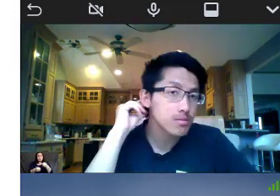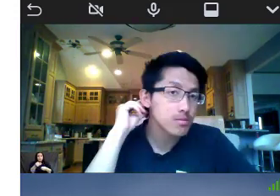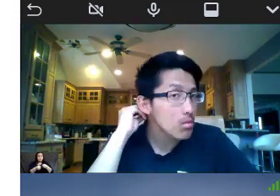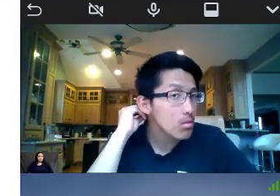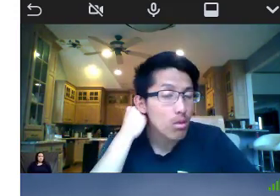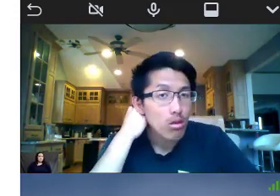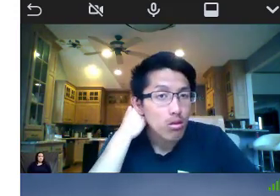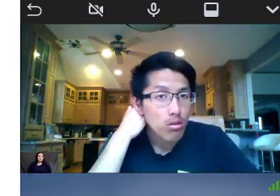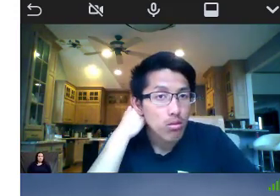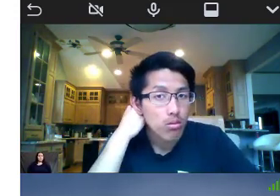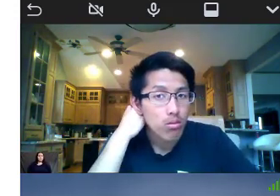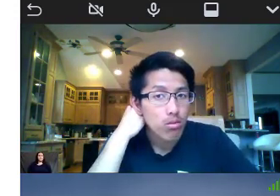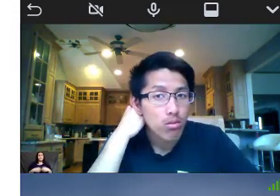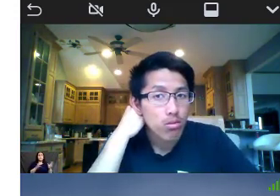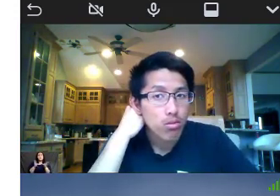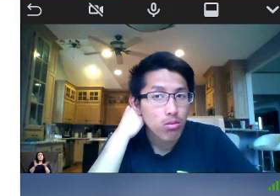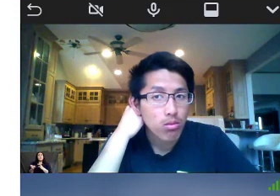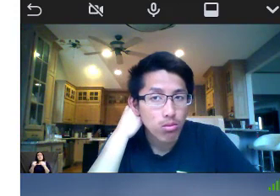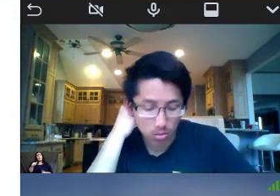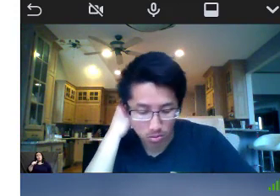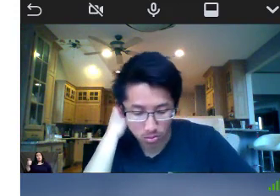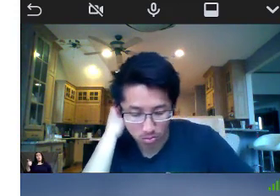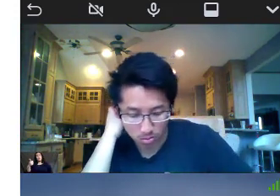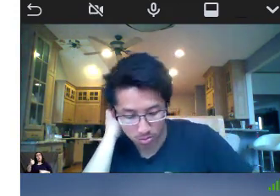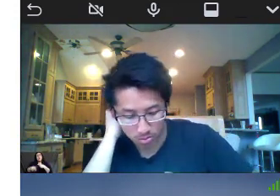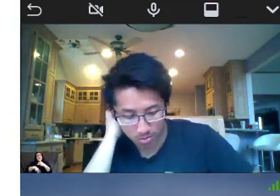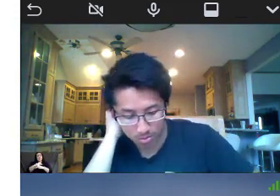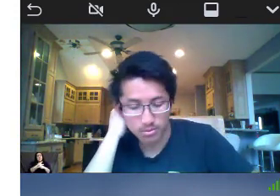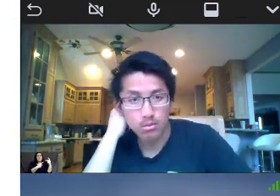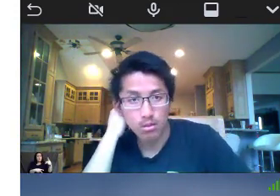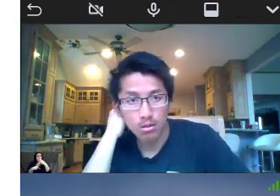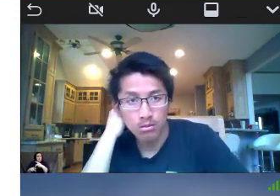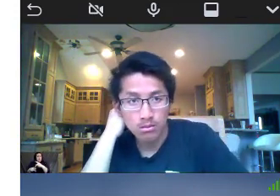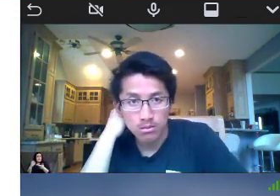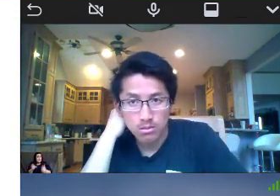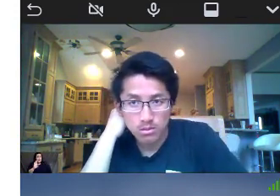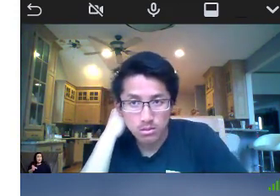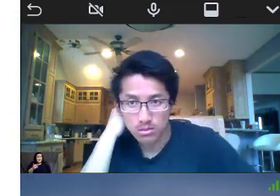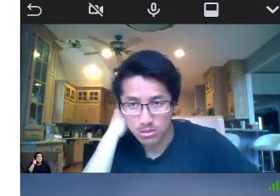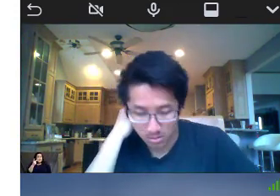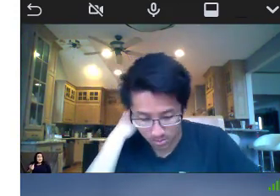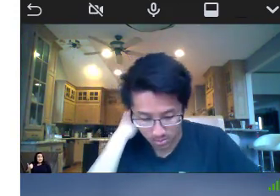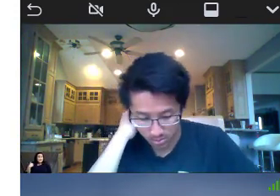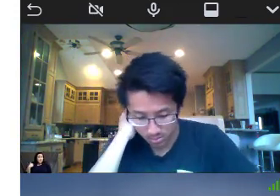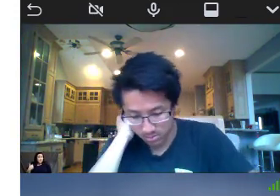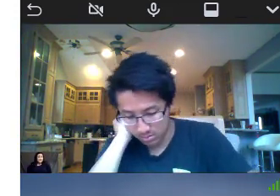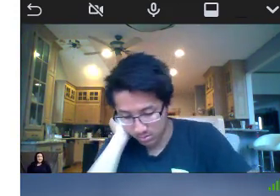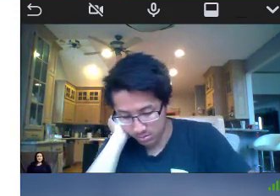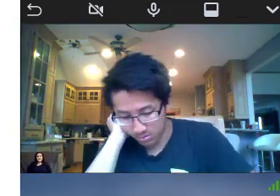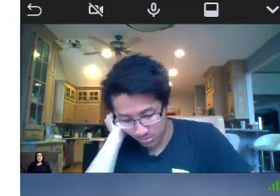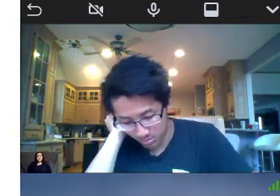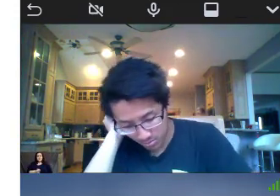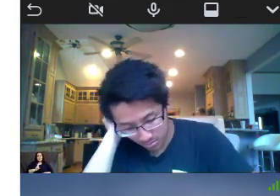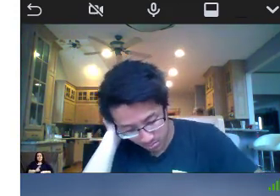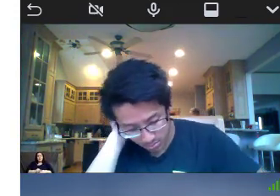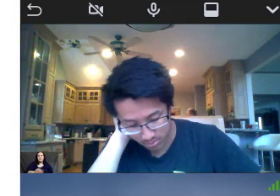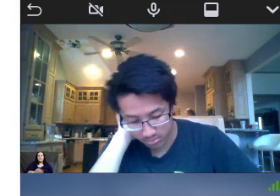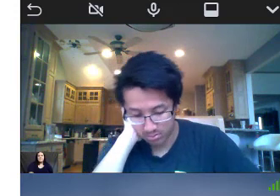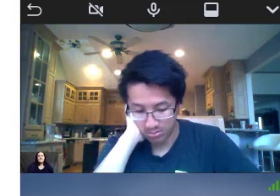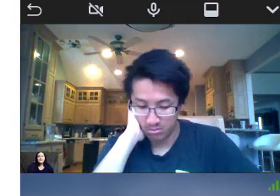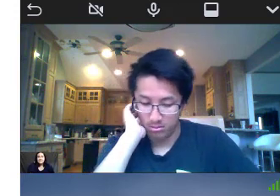up with a new dimensionless parameter that you probably are unfamiliar with called the Prandtl number, right? Or